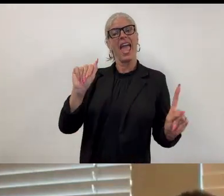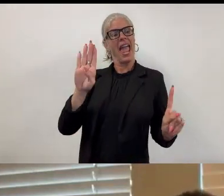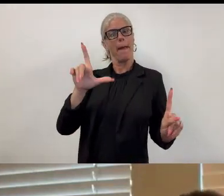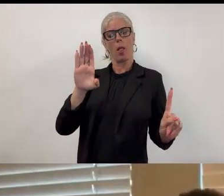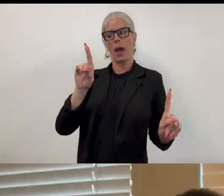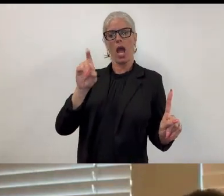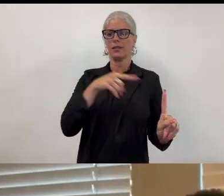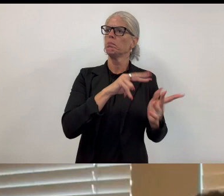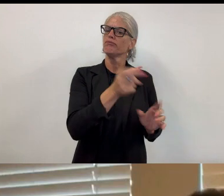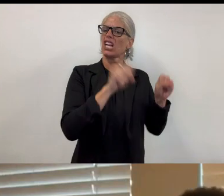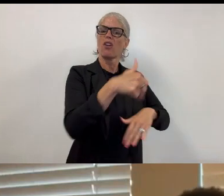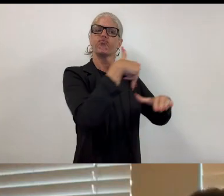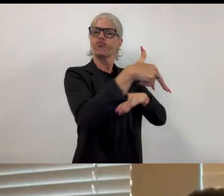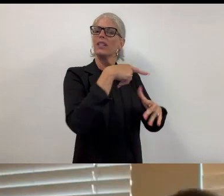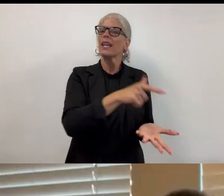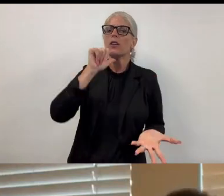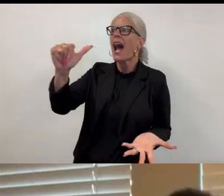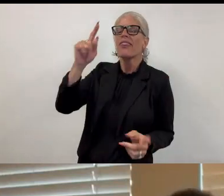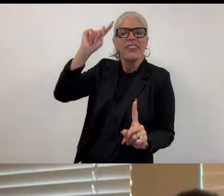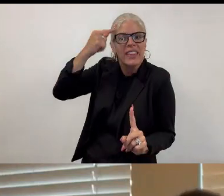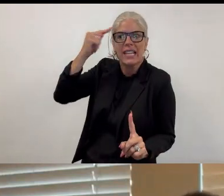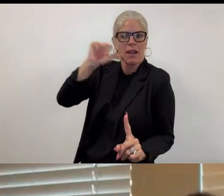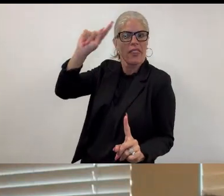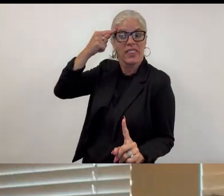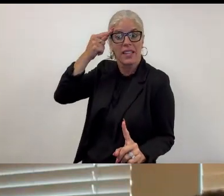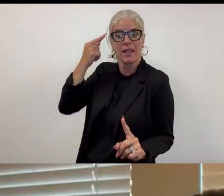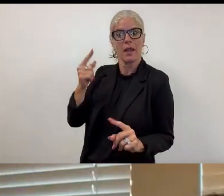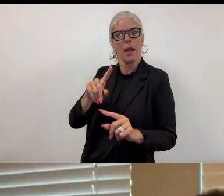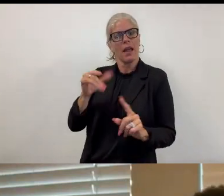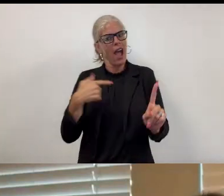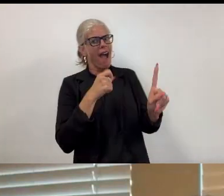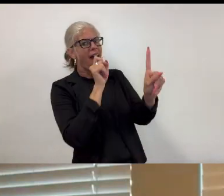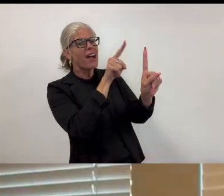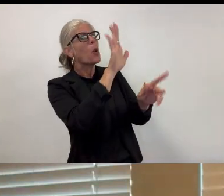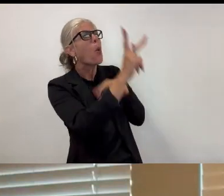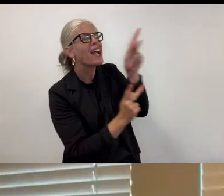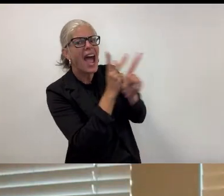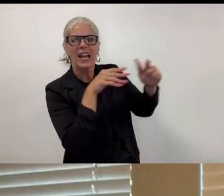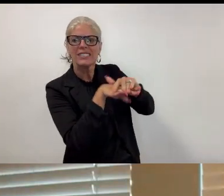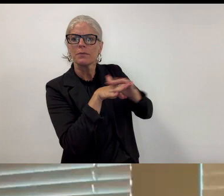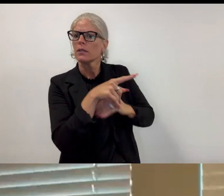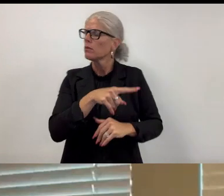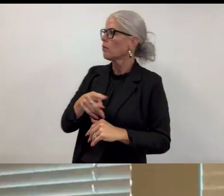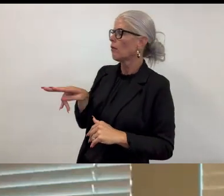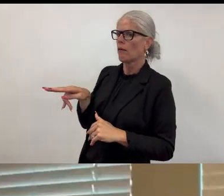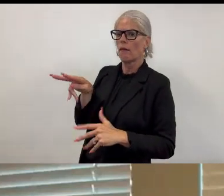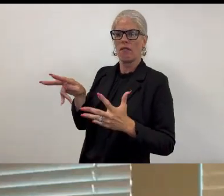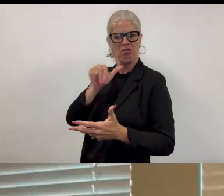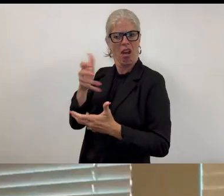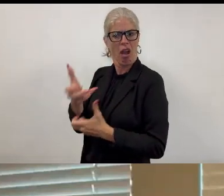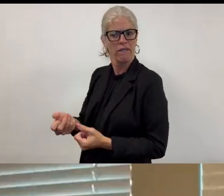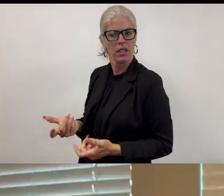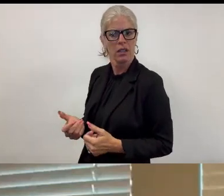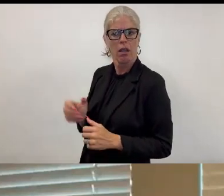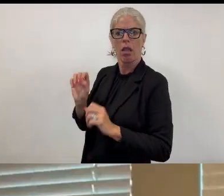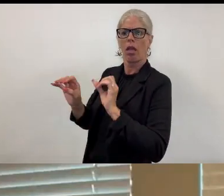questions that a typical able-bodied person might not think to ask. Right. But if that person does ask those questions, and that kind of keys me in, and that